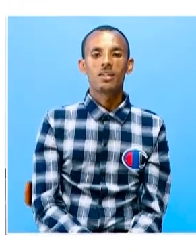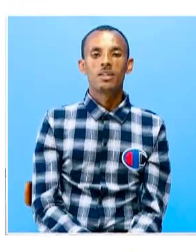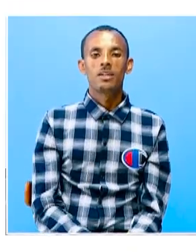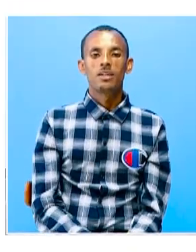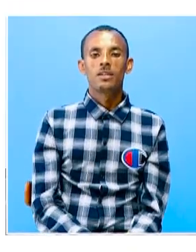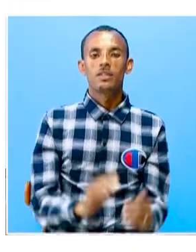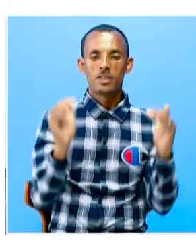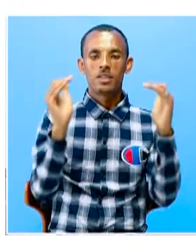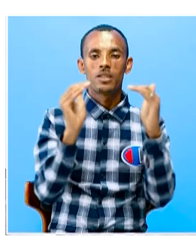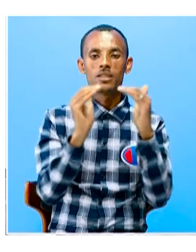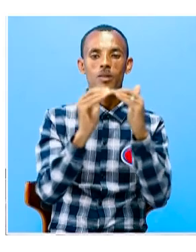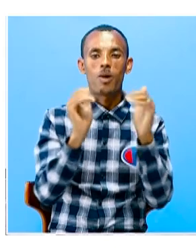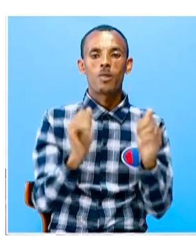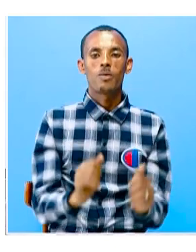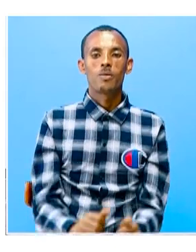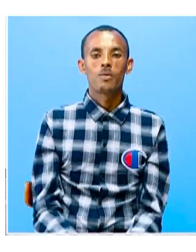is equal to